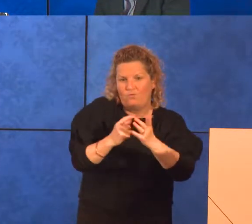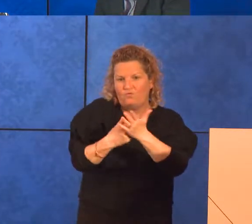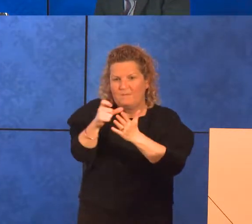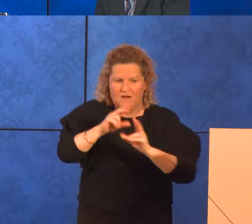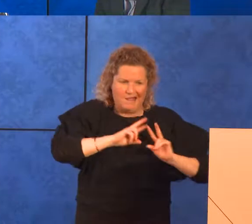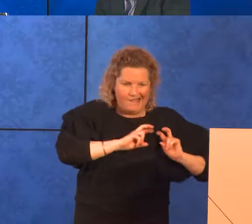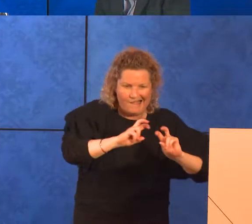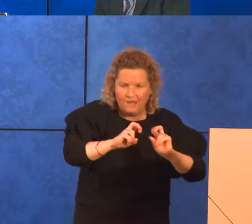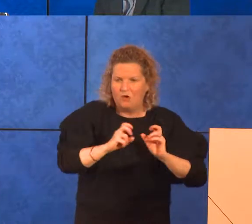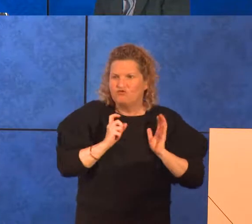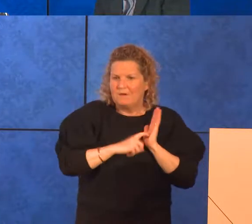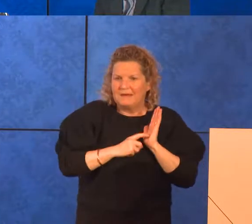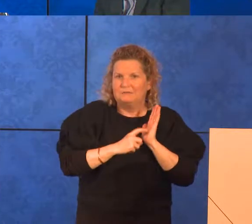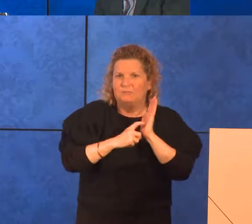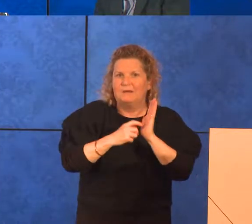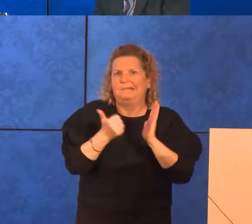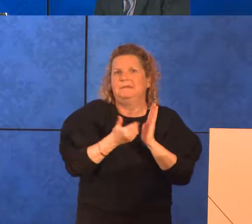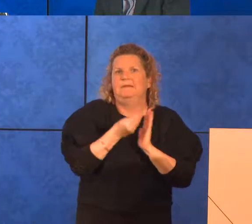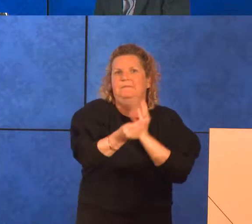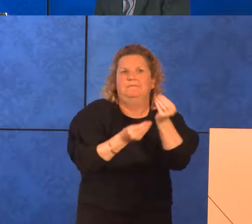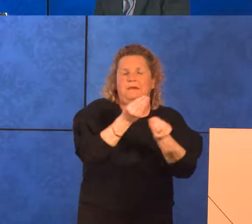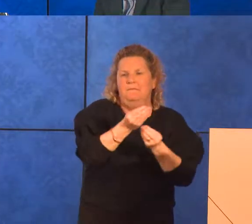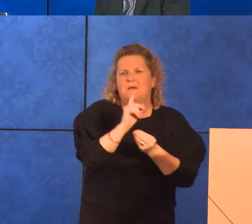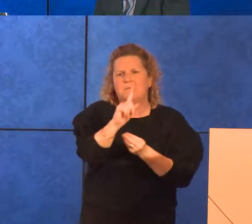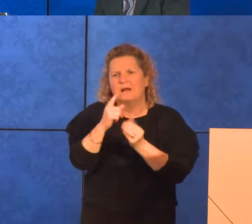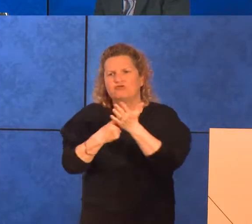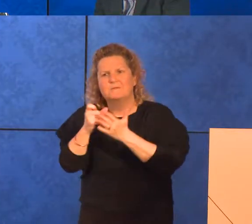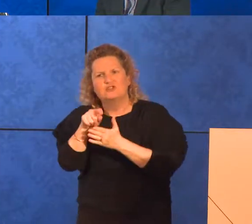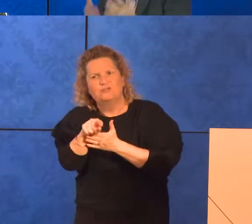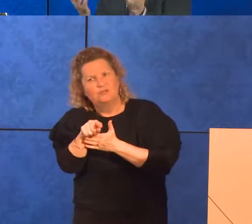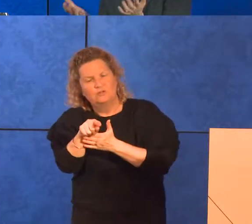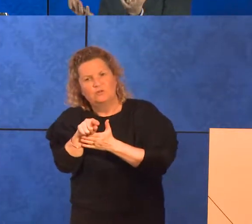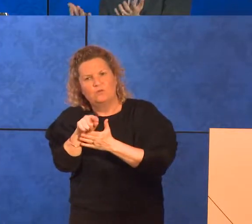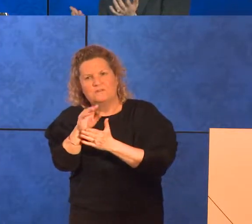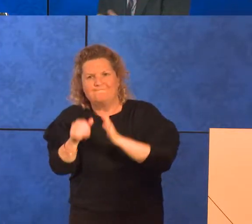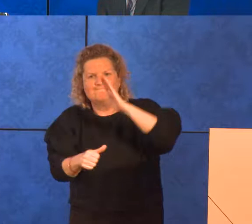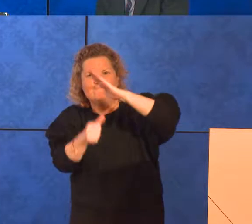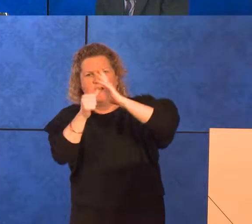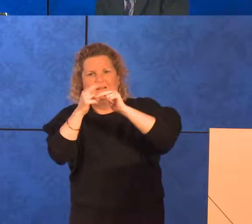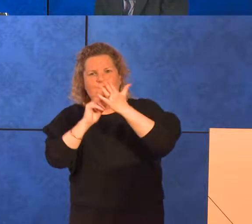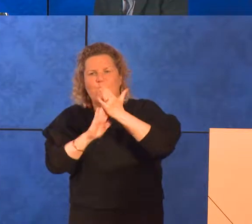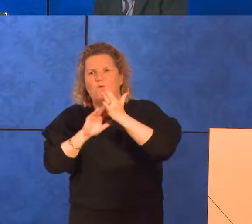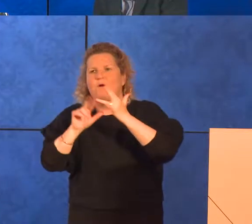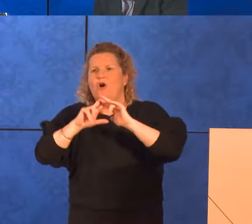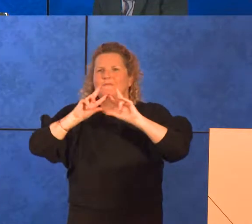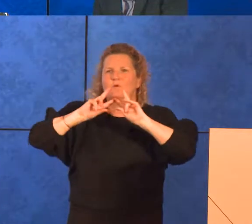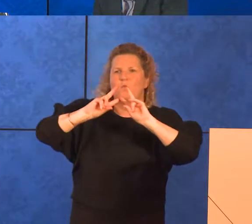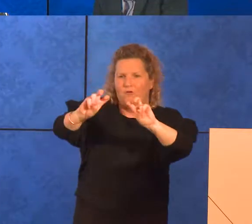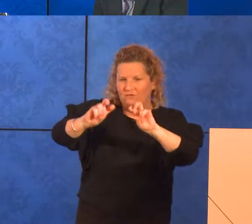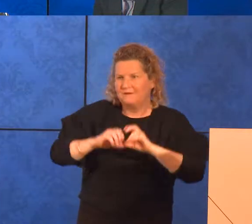many recommendations. But the Royal Commission was, I guess, the highest form of inquiry